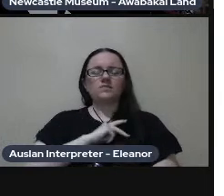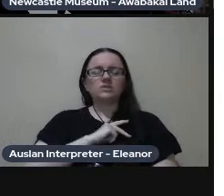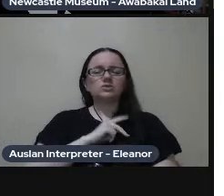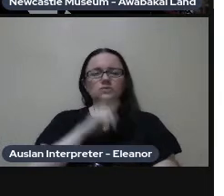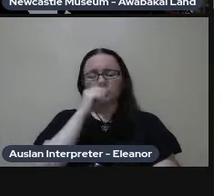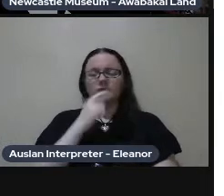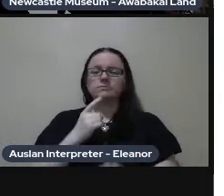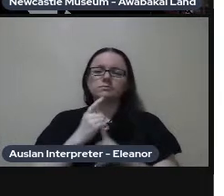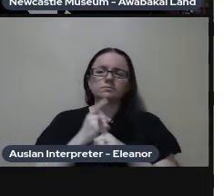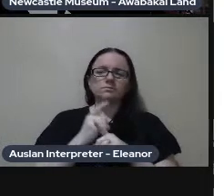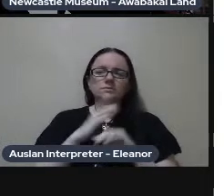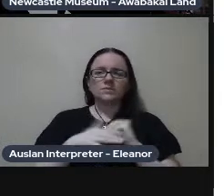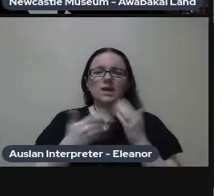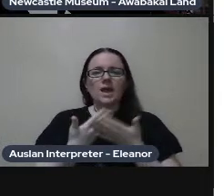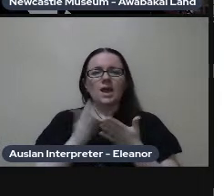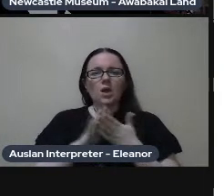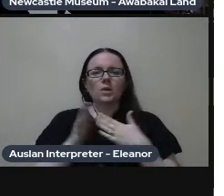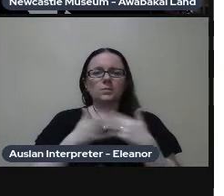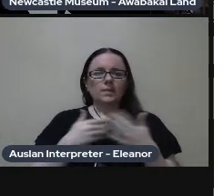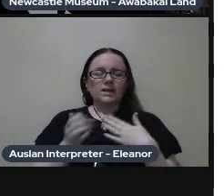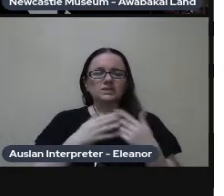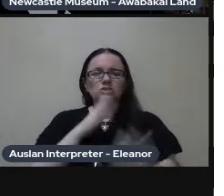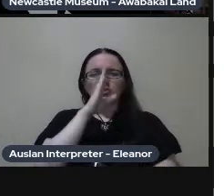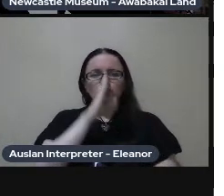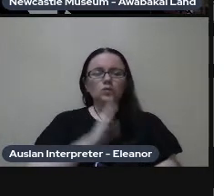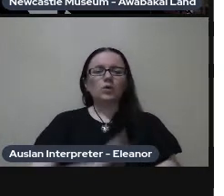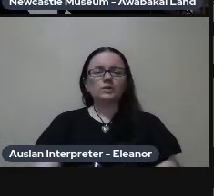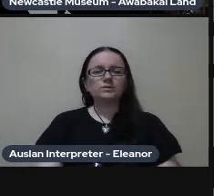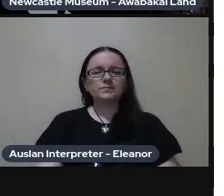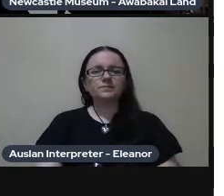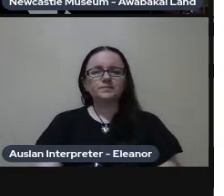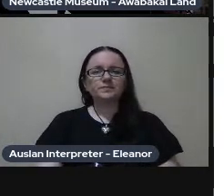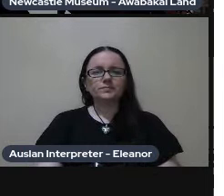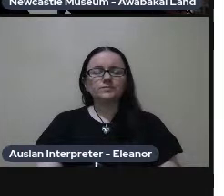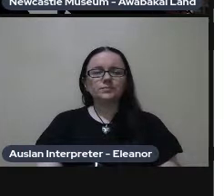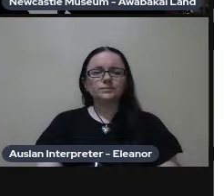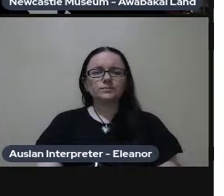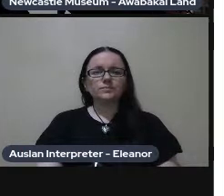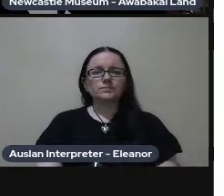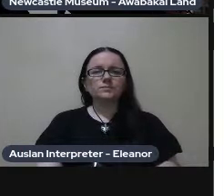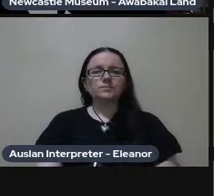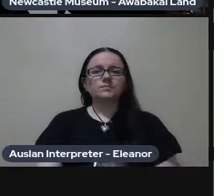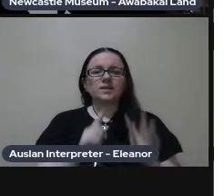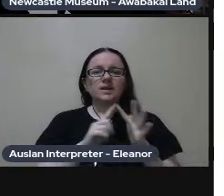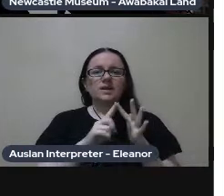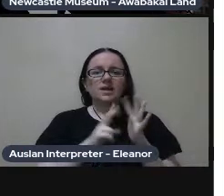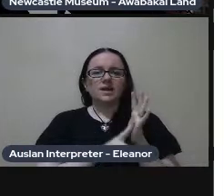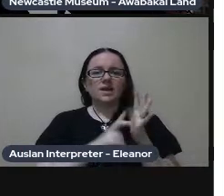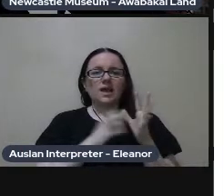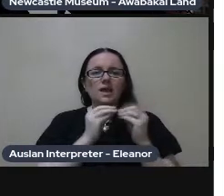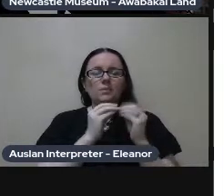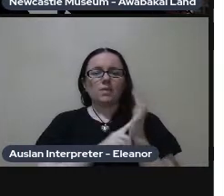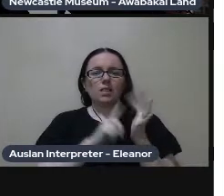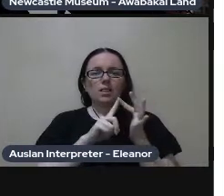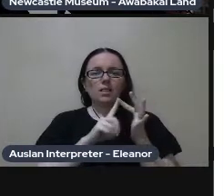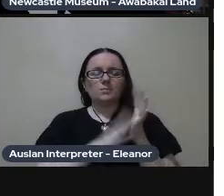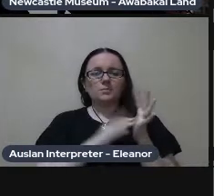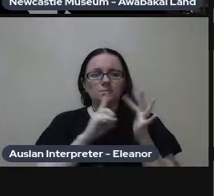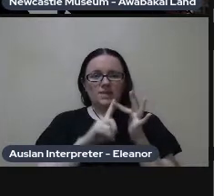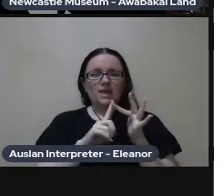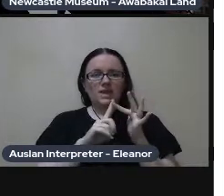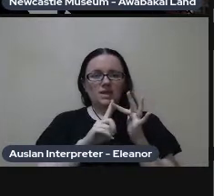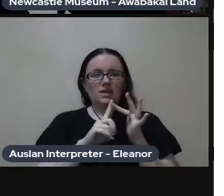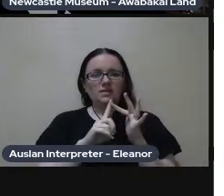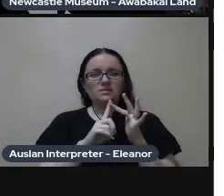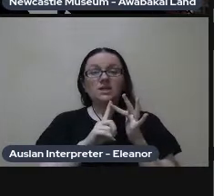of management in stroke. They also have the Enable Me online platform. It's free to join up